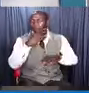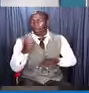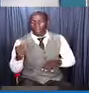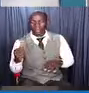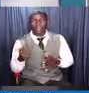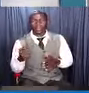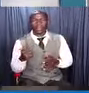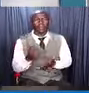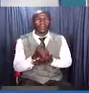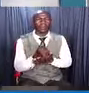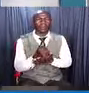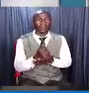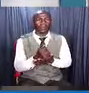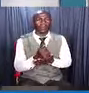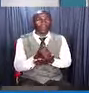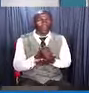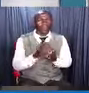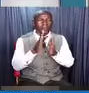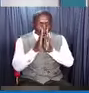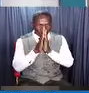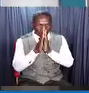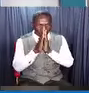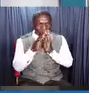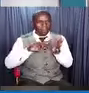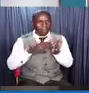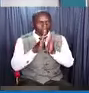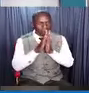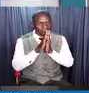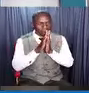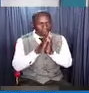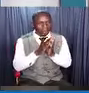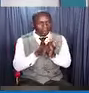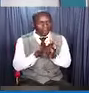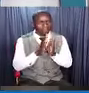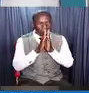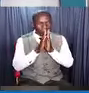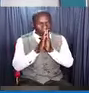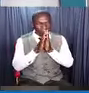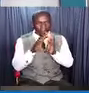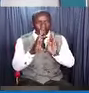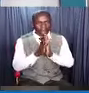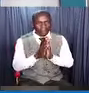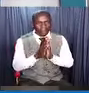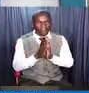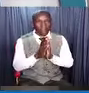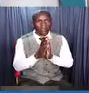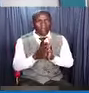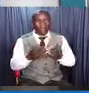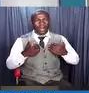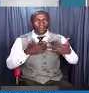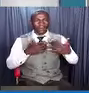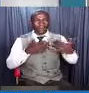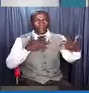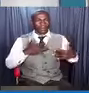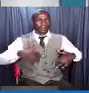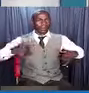call the church elders. Yani ameomba. Meaning that they are prayed. Ameomba dua. They have prayed. Ana moyo wa kuchangamuka.